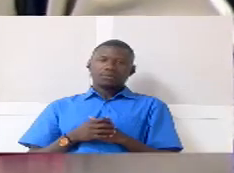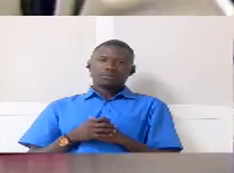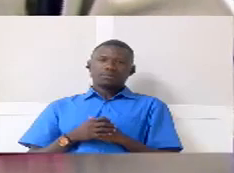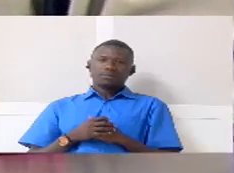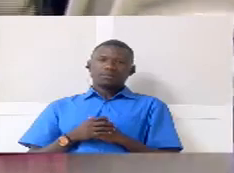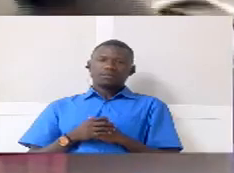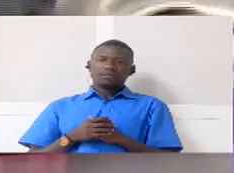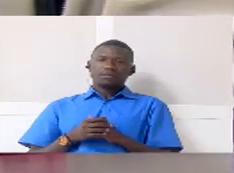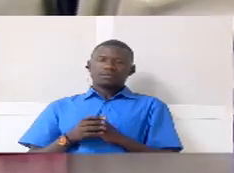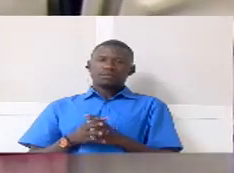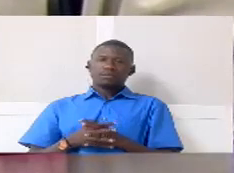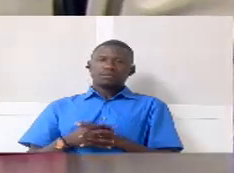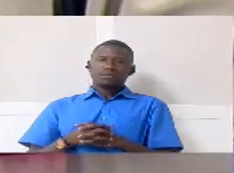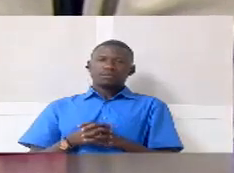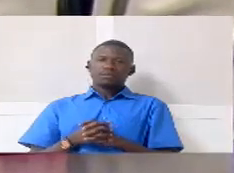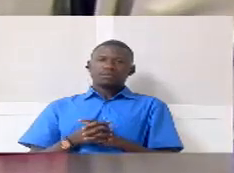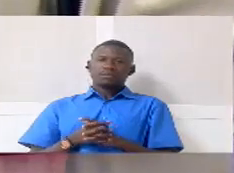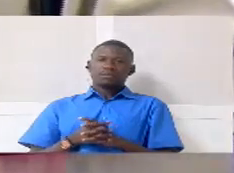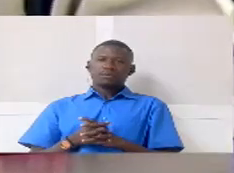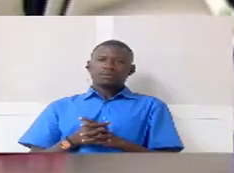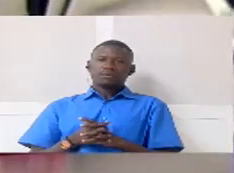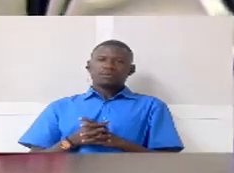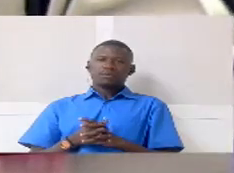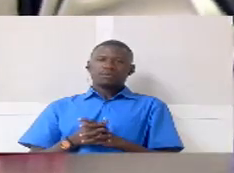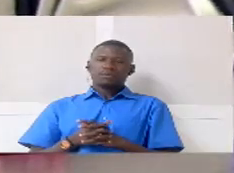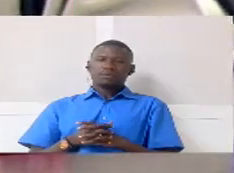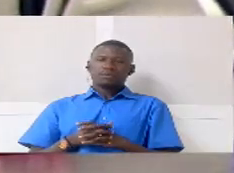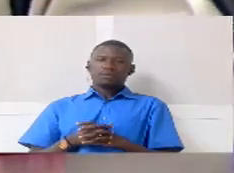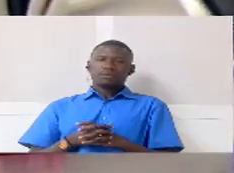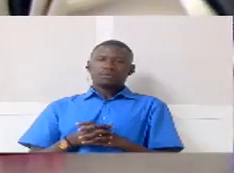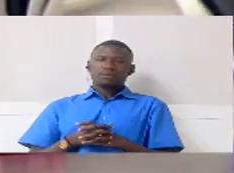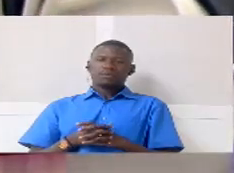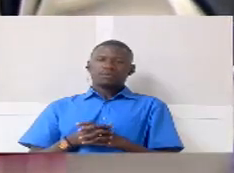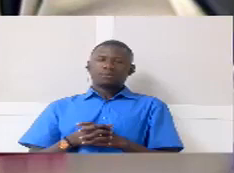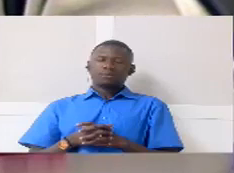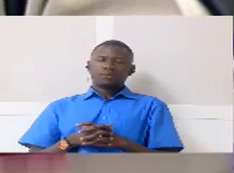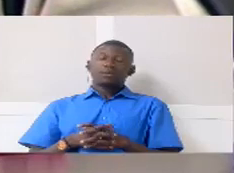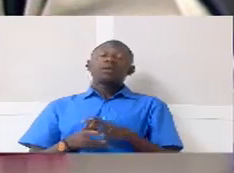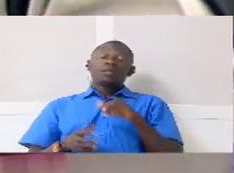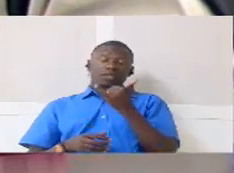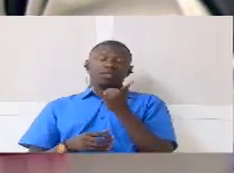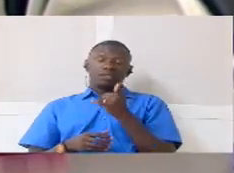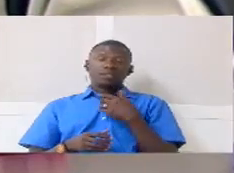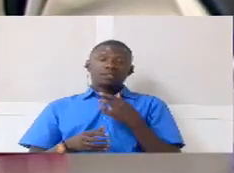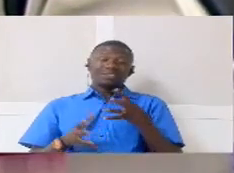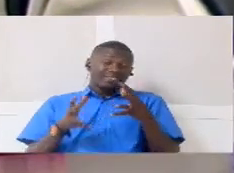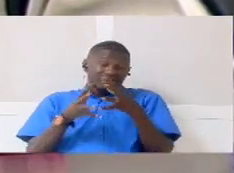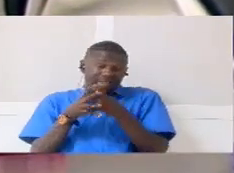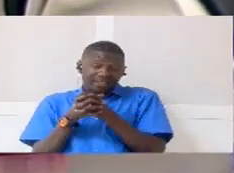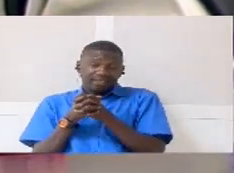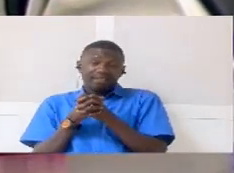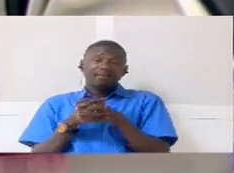mi ala mansoro ani say nga tilimbale tilimbale ya ngin tata o fana fana lale. Yes, that's the conspiracy I'm talking